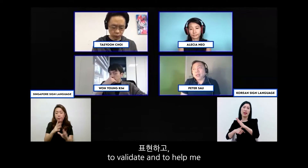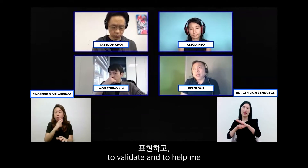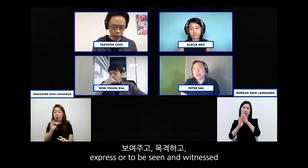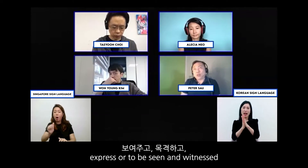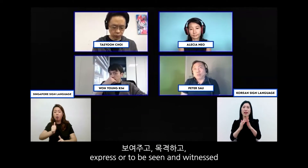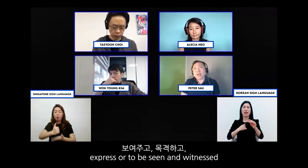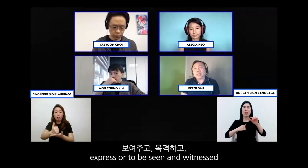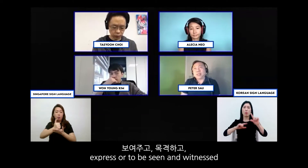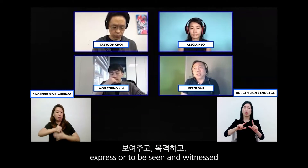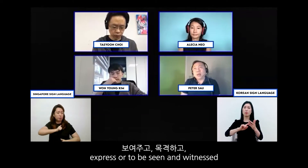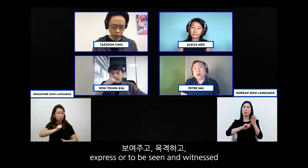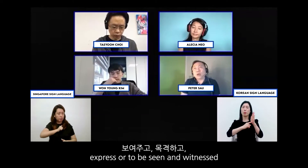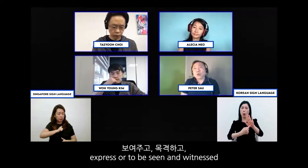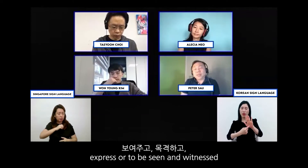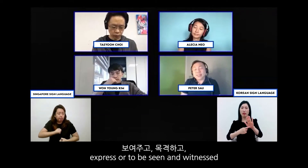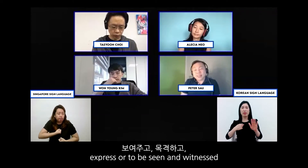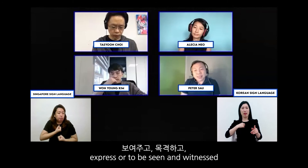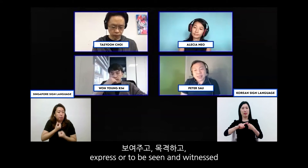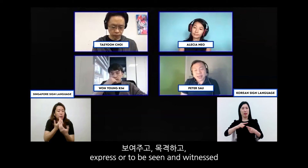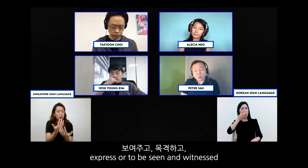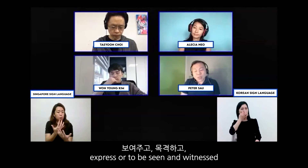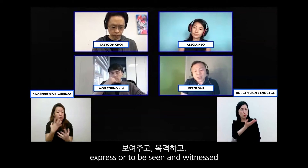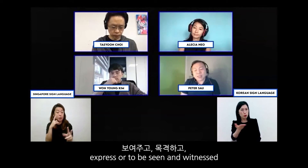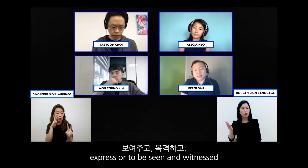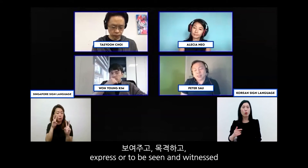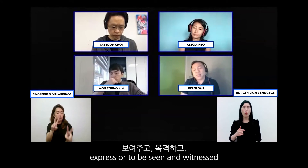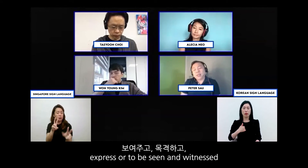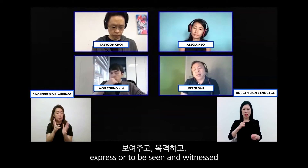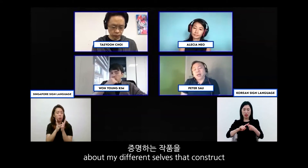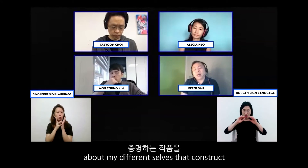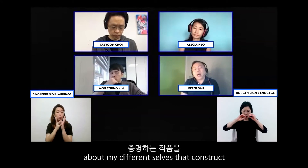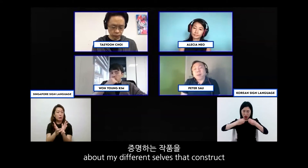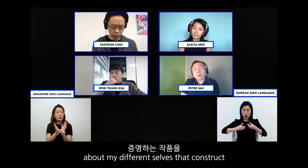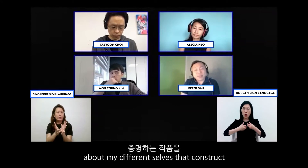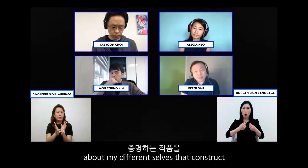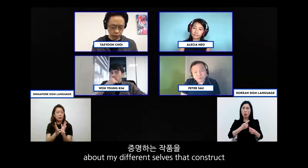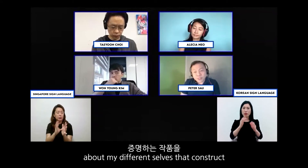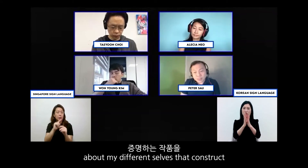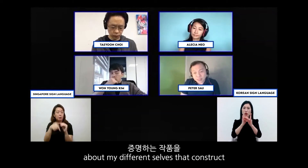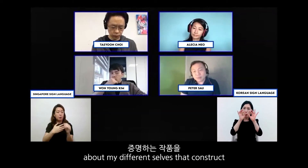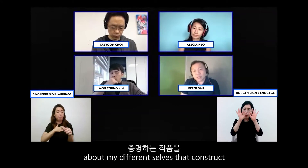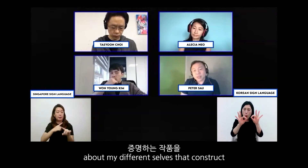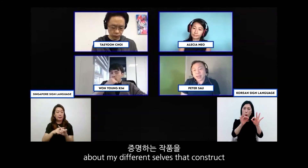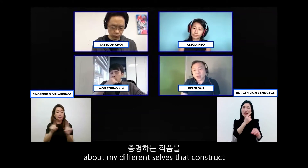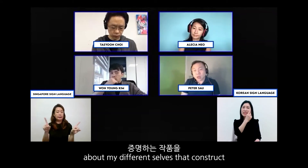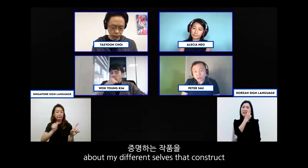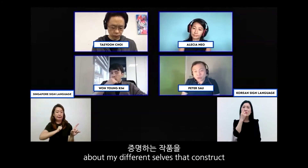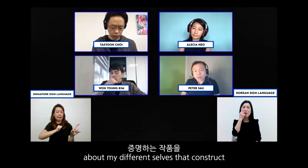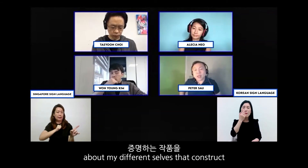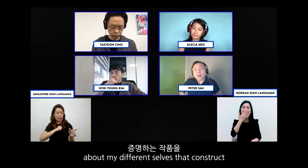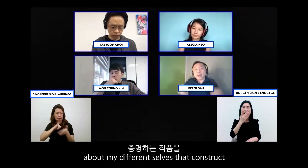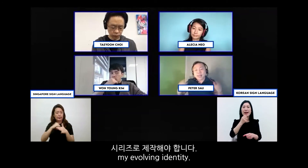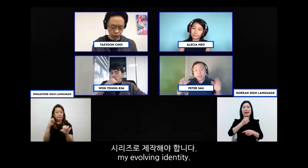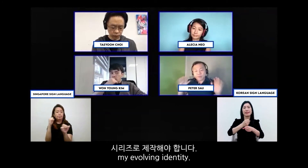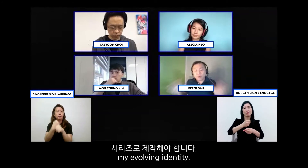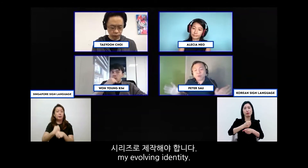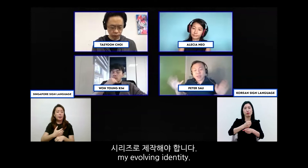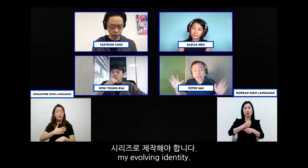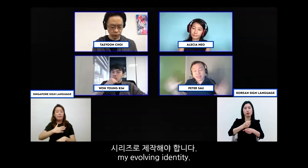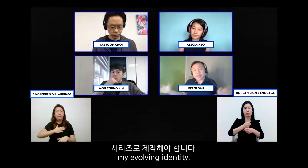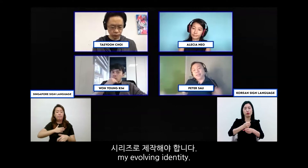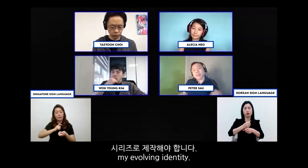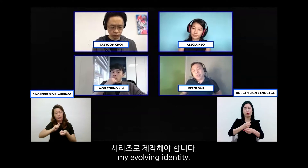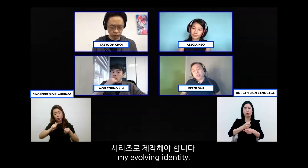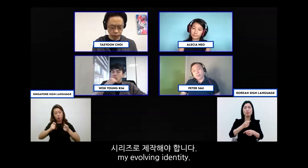me express or to be seen and witnessed about my different selves that construct my